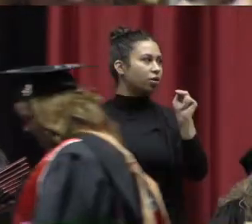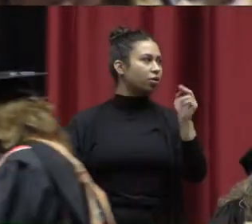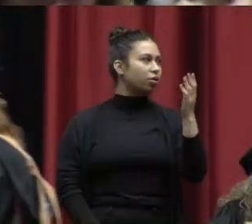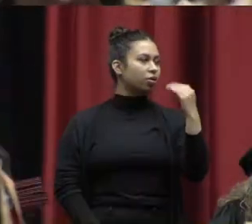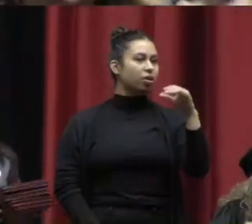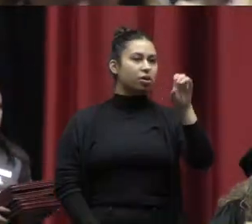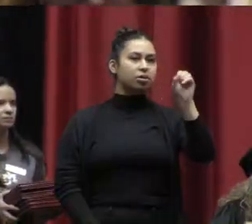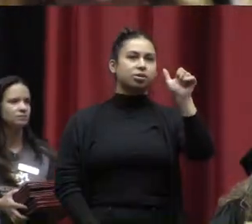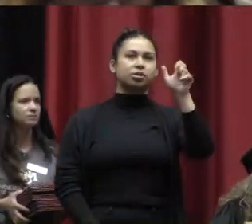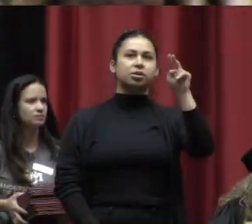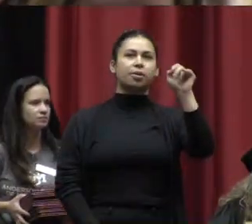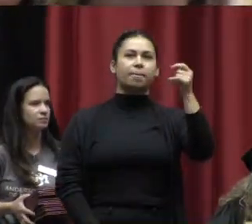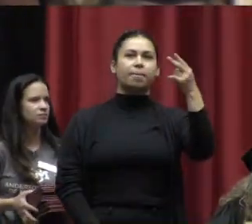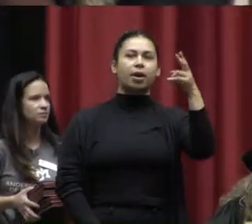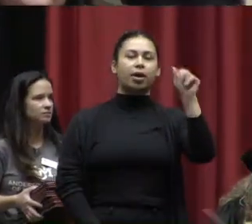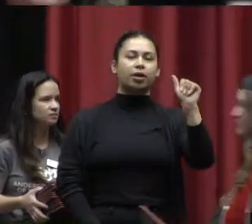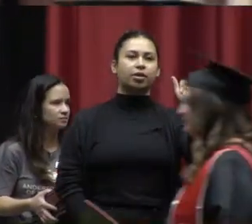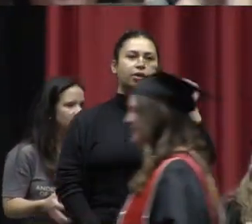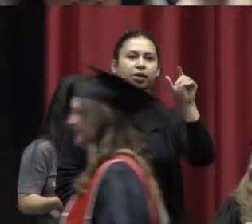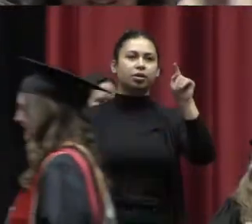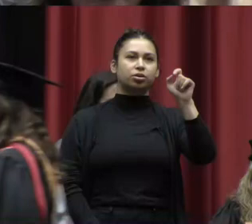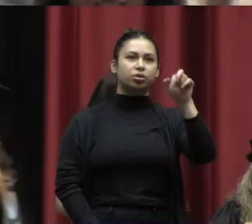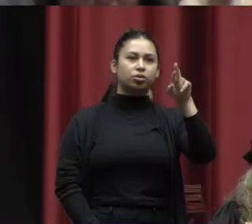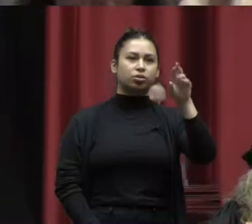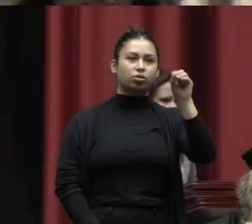Samantha Torres.